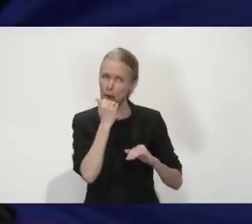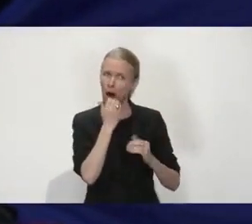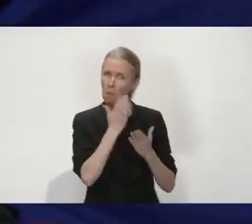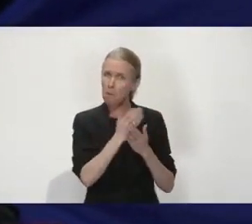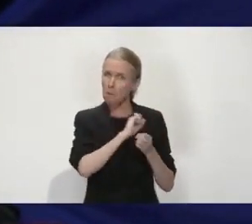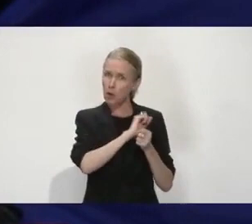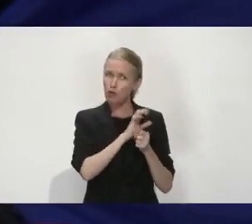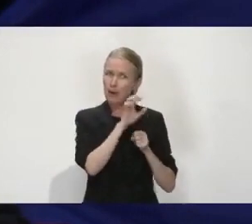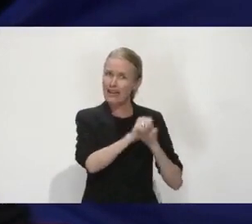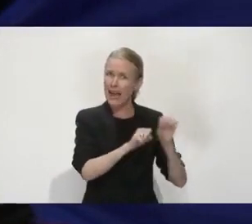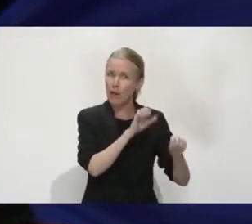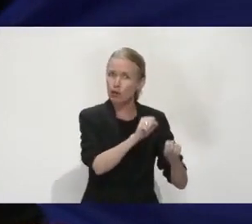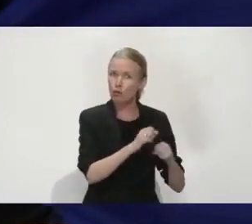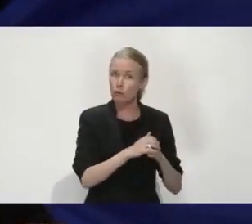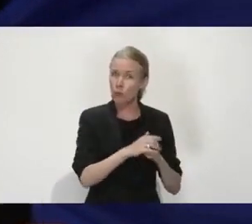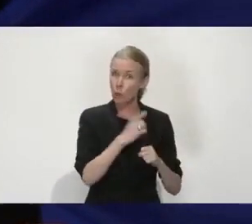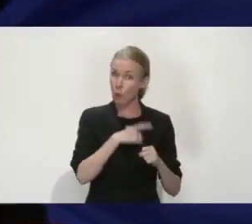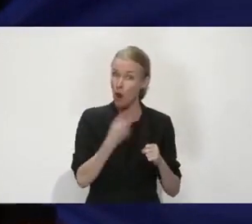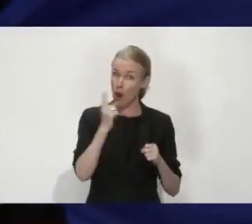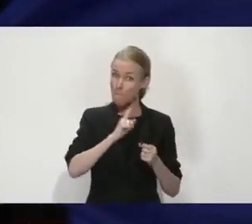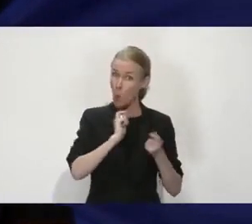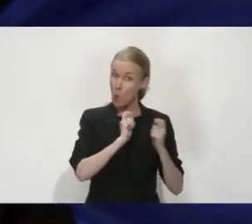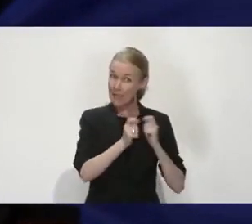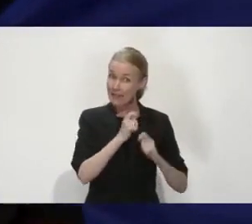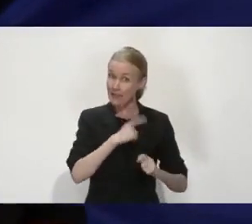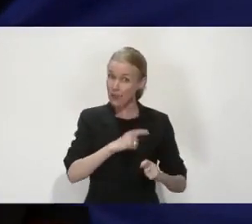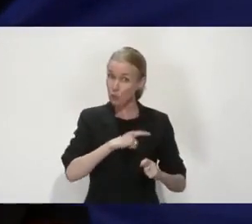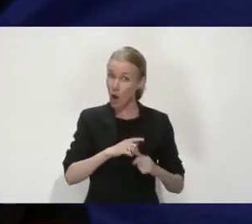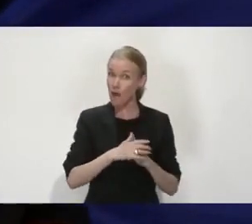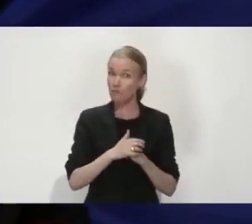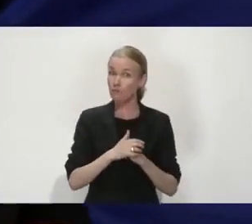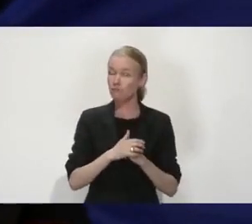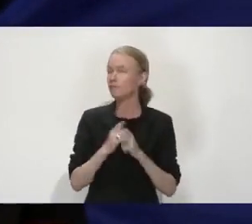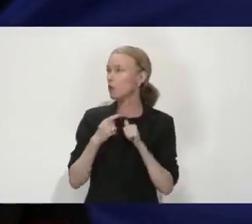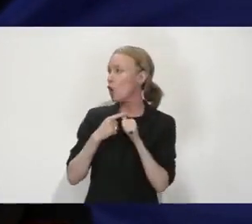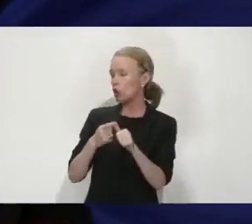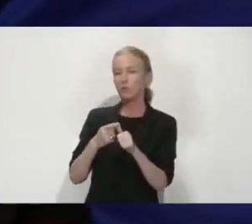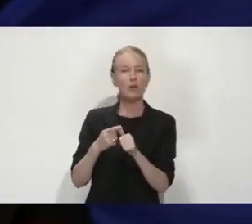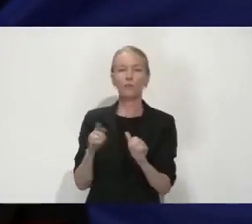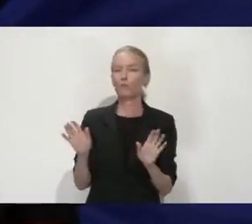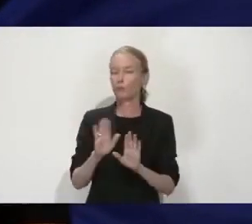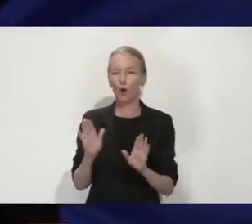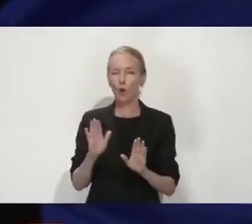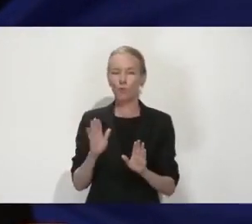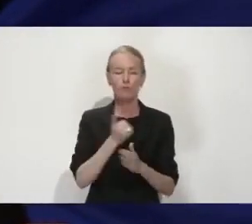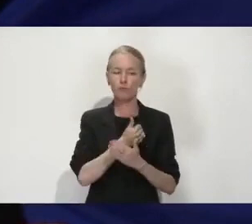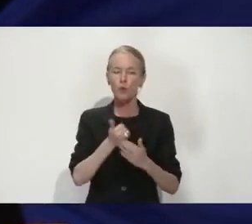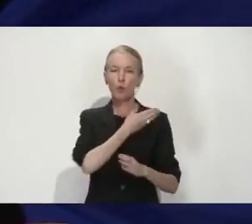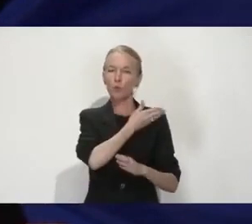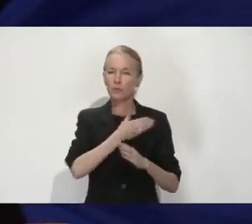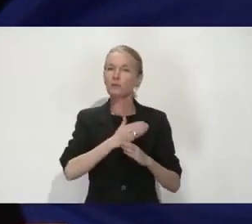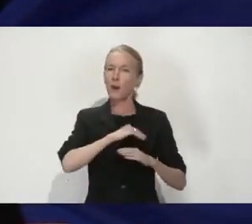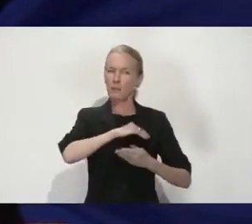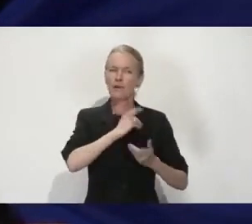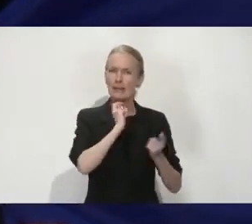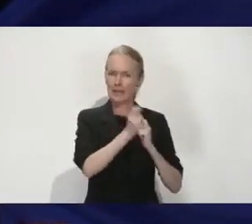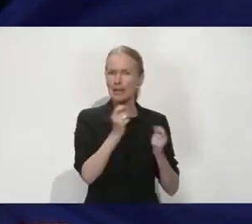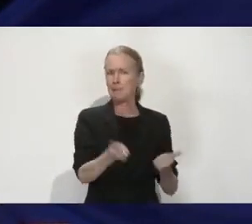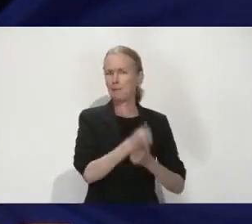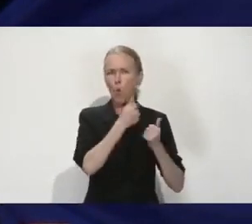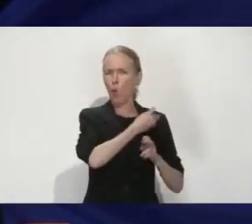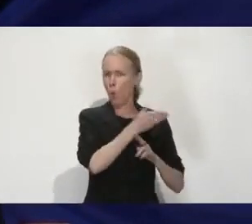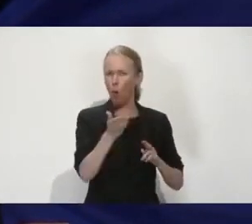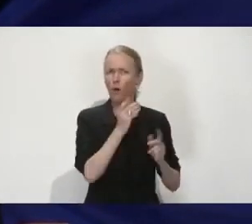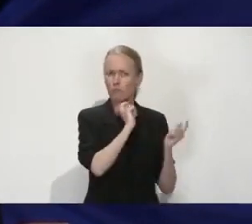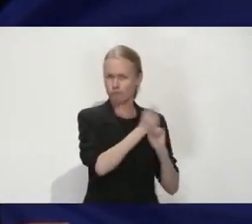MIQs has been consistent throughout. That everybody is tested, that the cases that we're seeing really